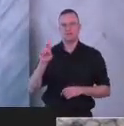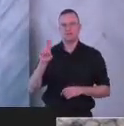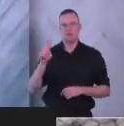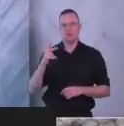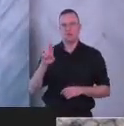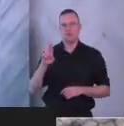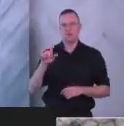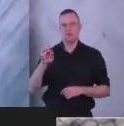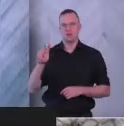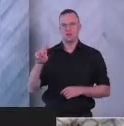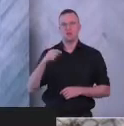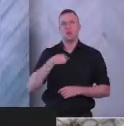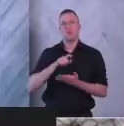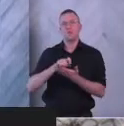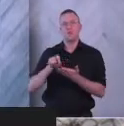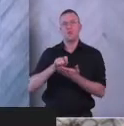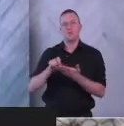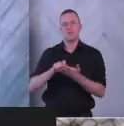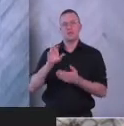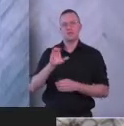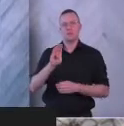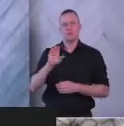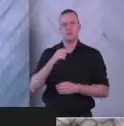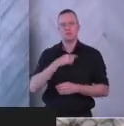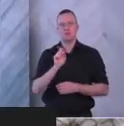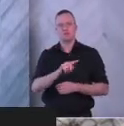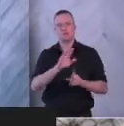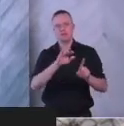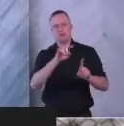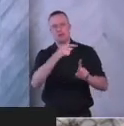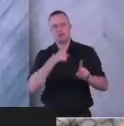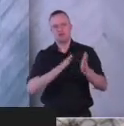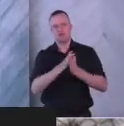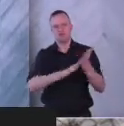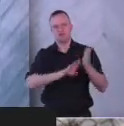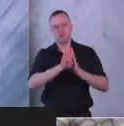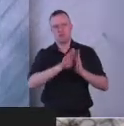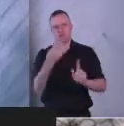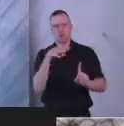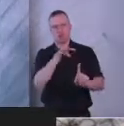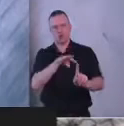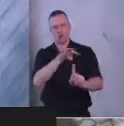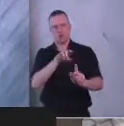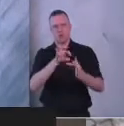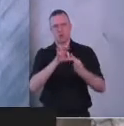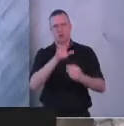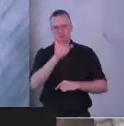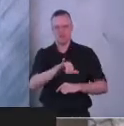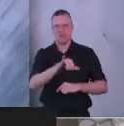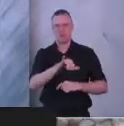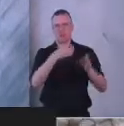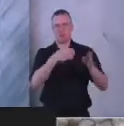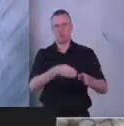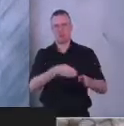I actually wrote CBC asking to develop a documentary on that